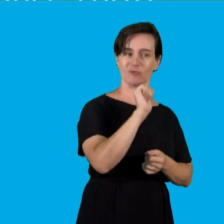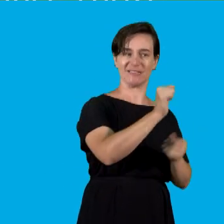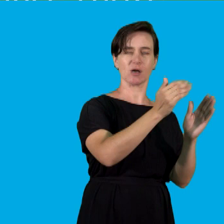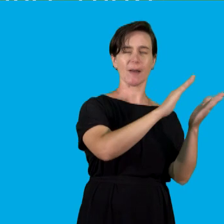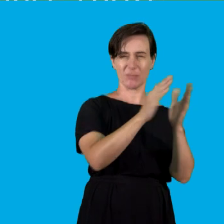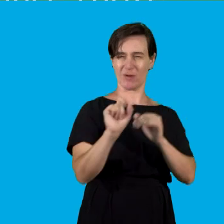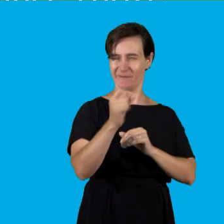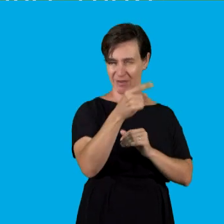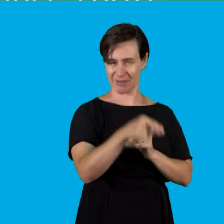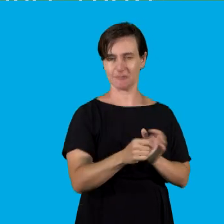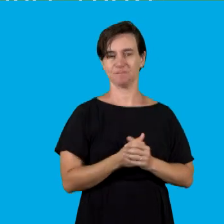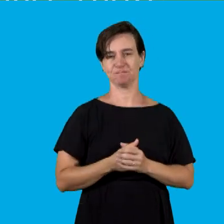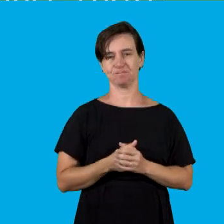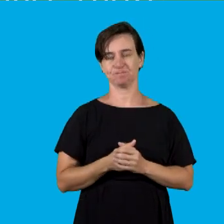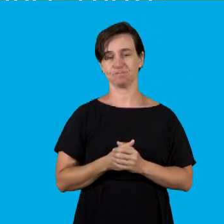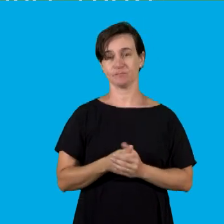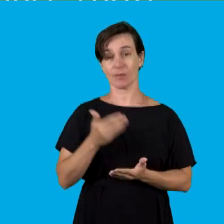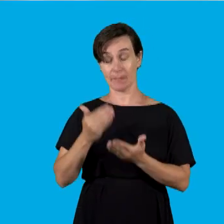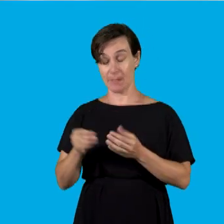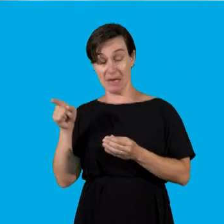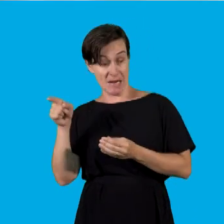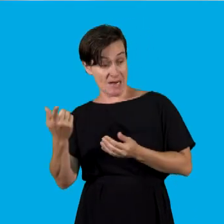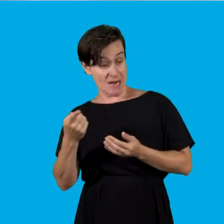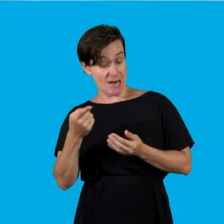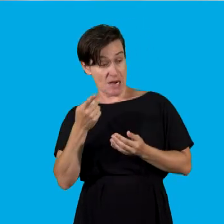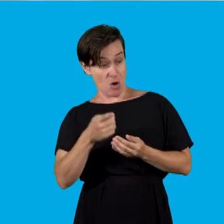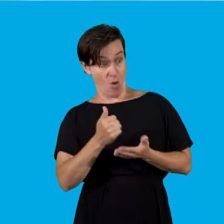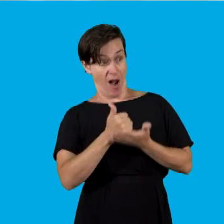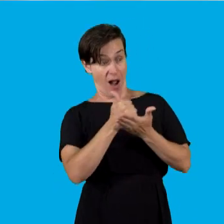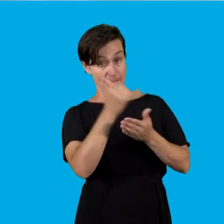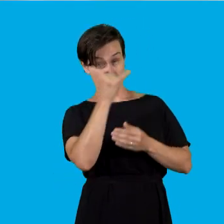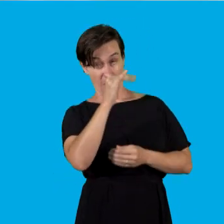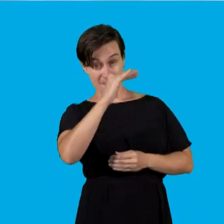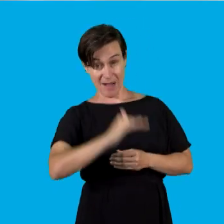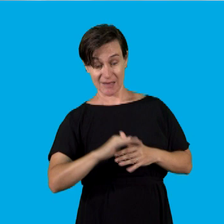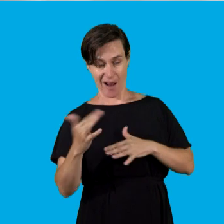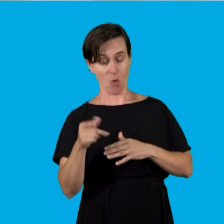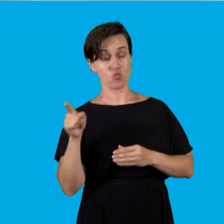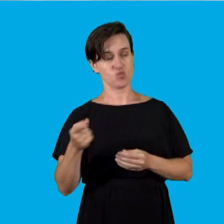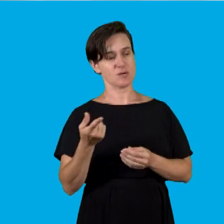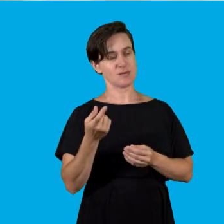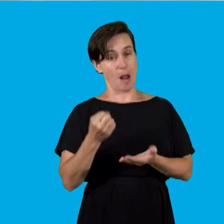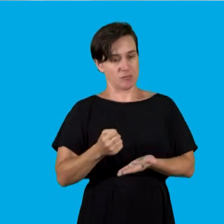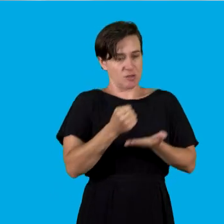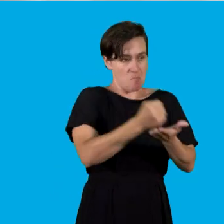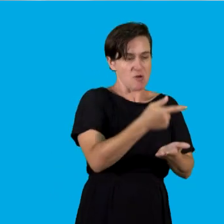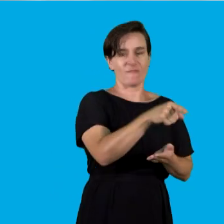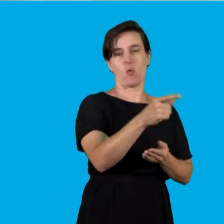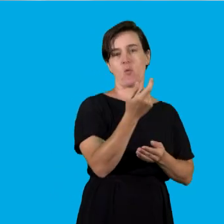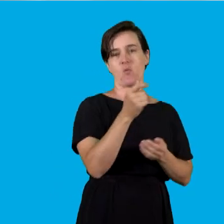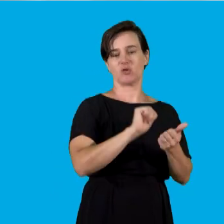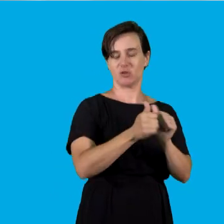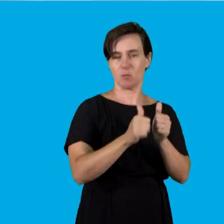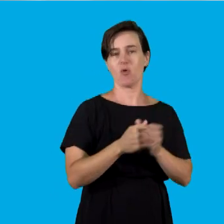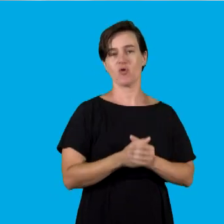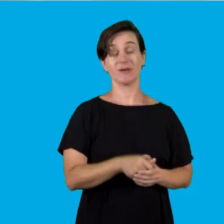events. Another way to address crime is to make sure that you sponsor sporting programs. So obviously, if you sponsor the sporting